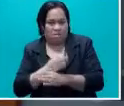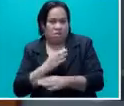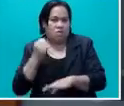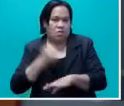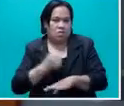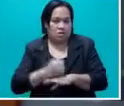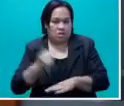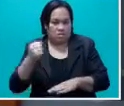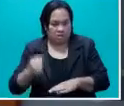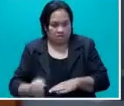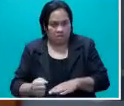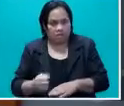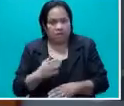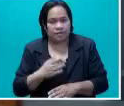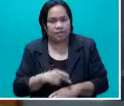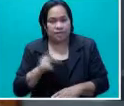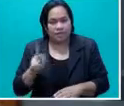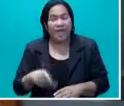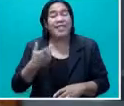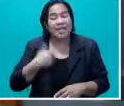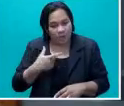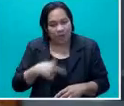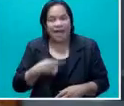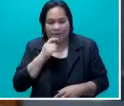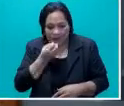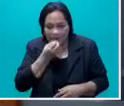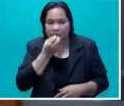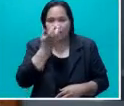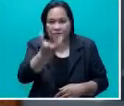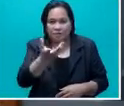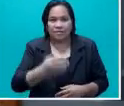Speaker. And this is why I'm raising this, because